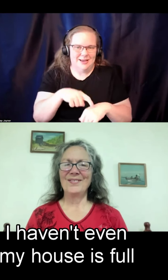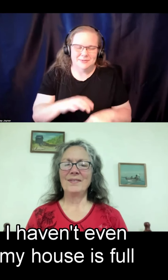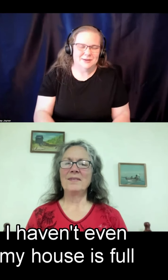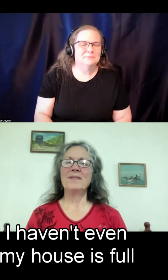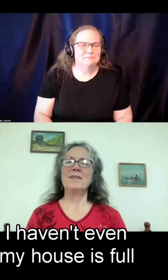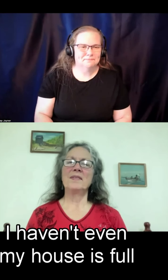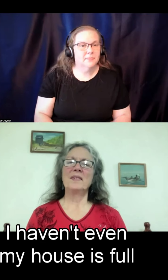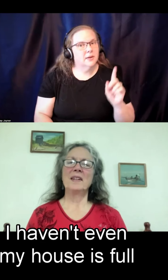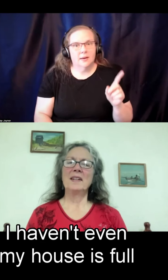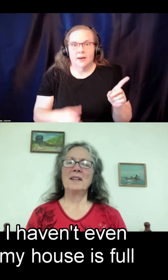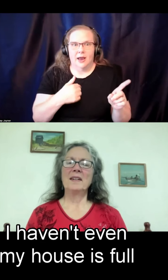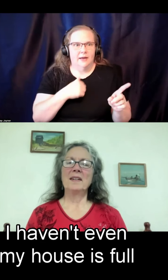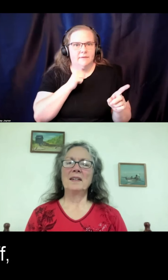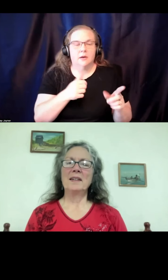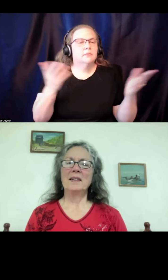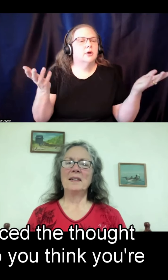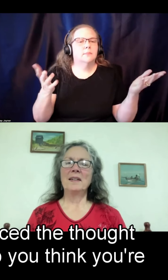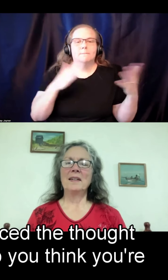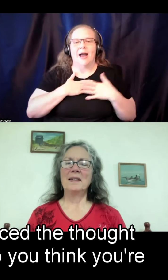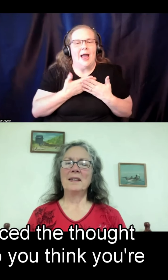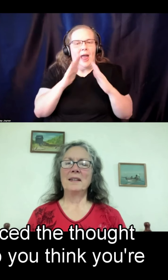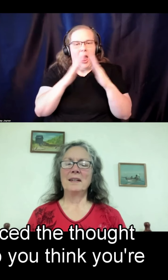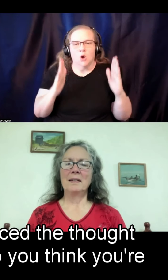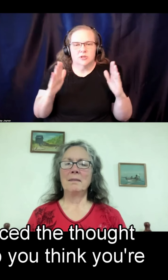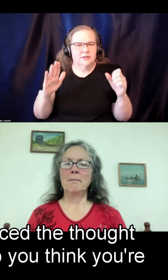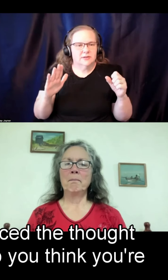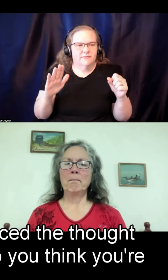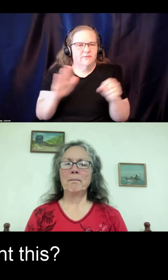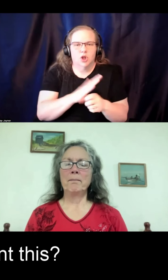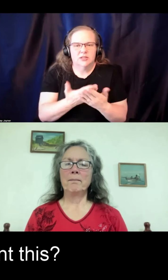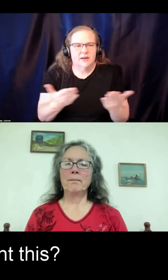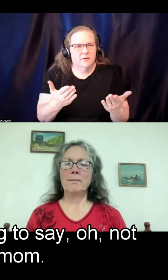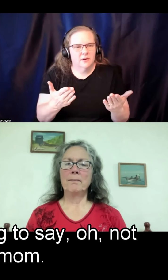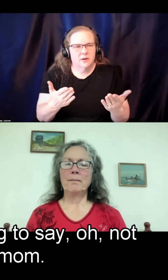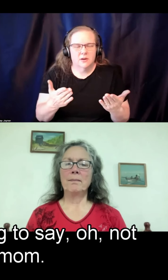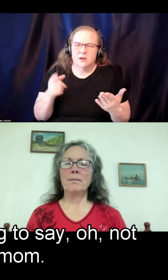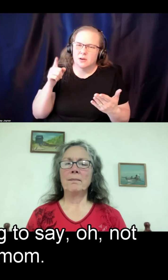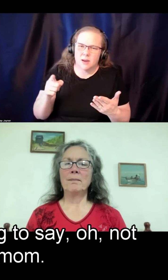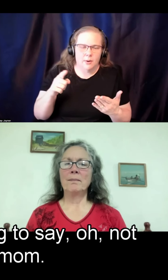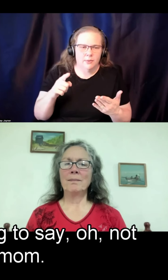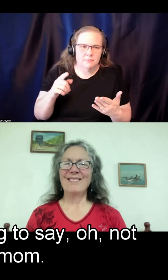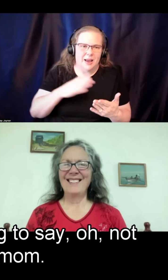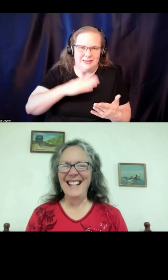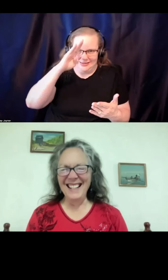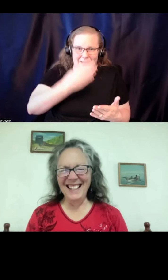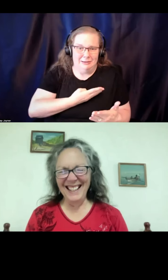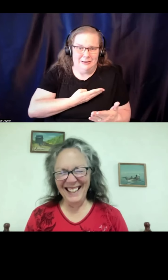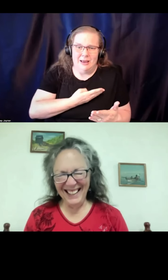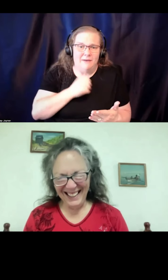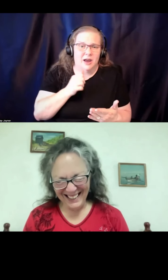I haven't even faced down. I mean, look, my house is full of stuff, but I haven't even faced the thought of asking my sons, do you think you're going to want this? I'm sure they're going to say, oh, not a bit of it,